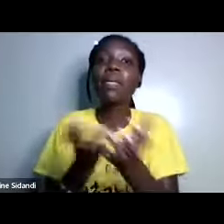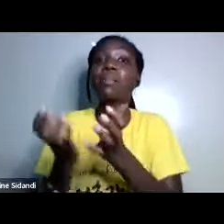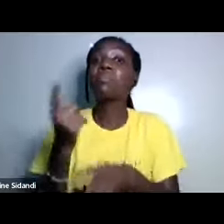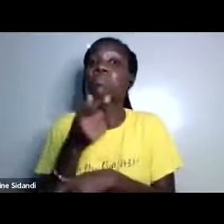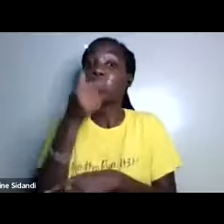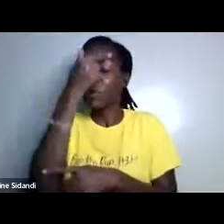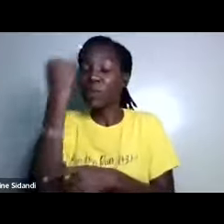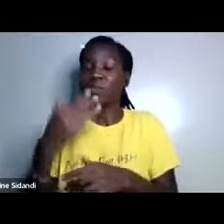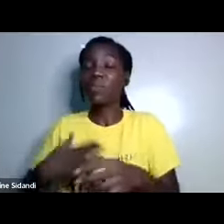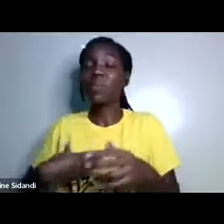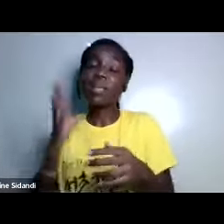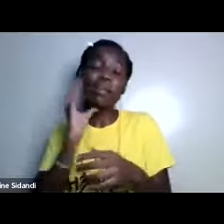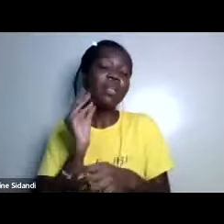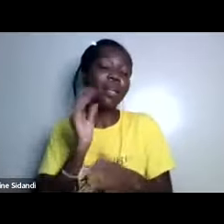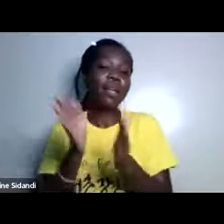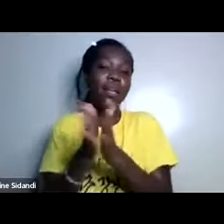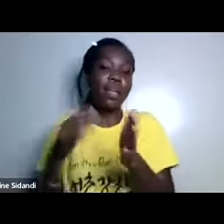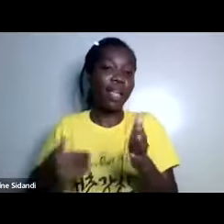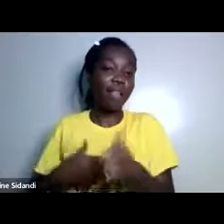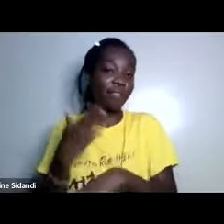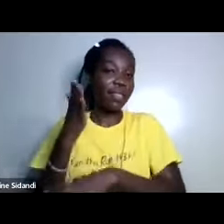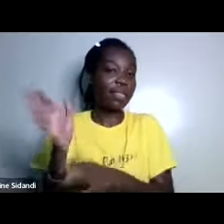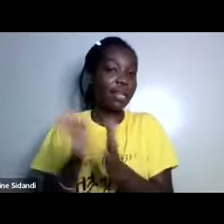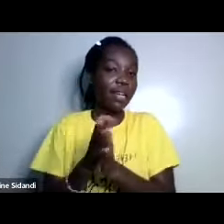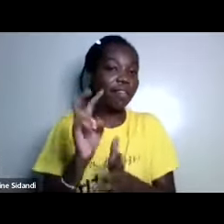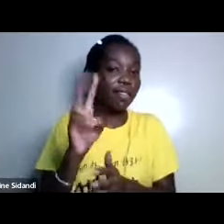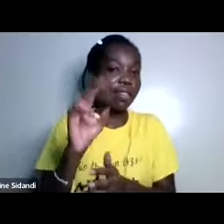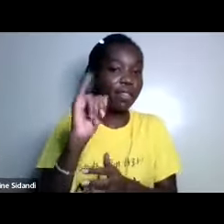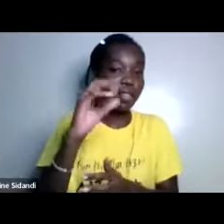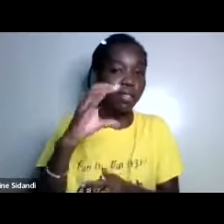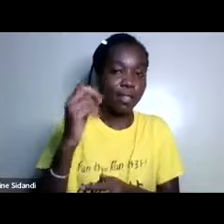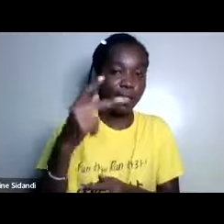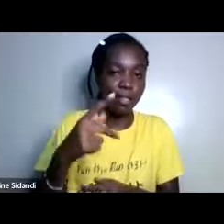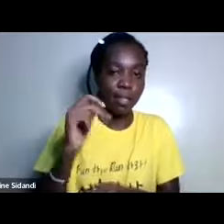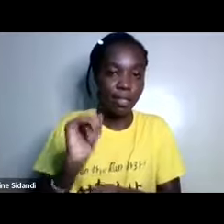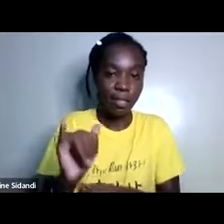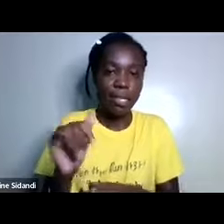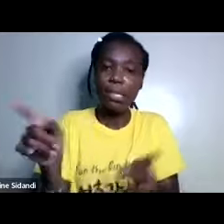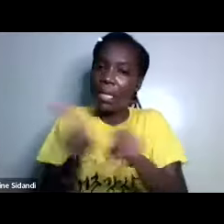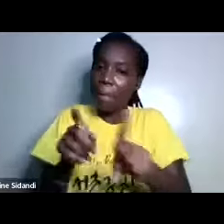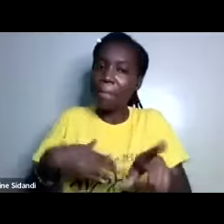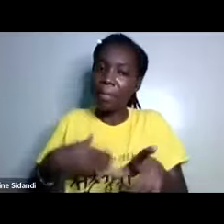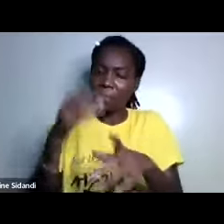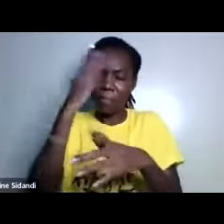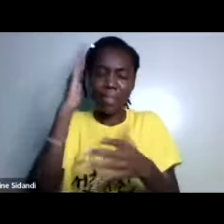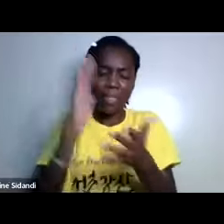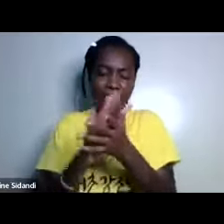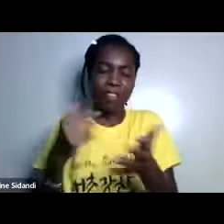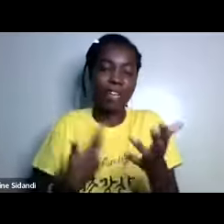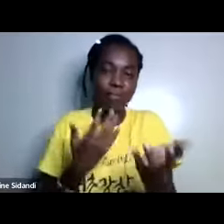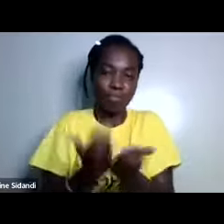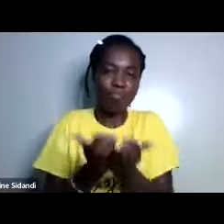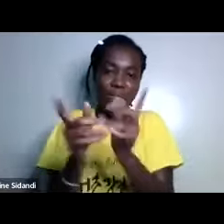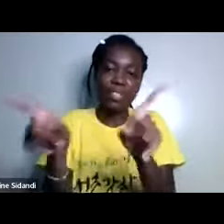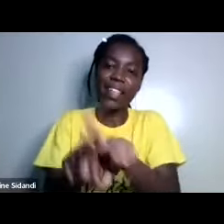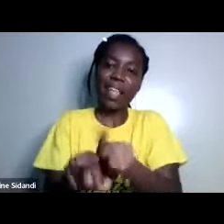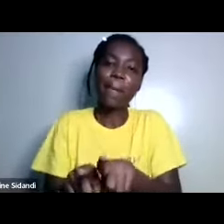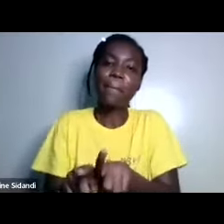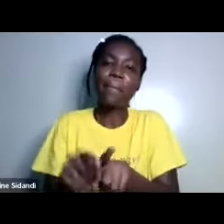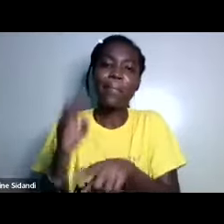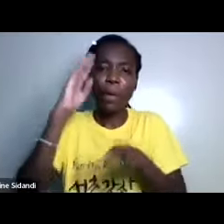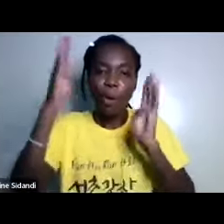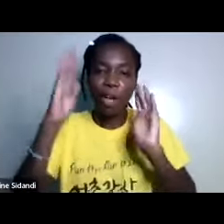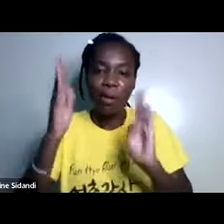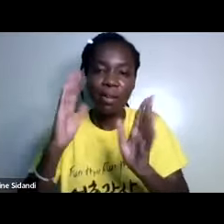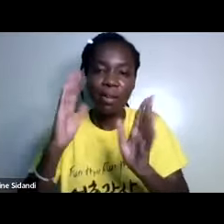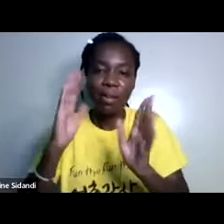referral business. And Vicky Karoga, I know you are here. I know we are in the same boat. Hello, Vicky. And And